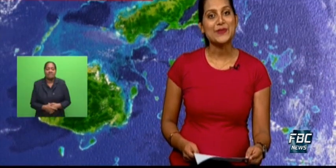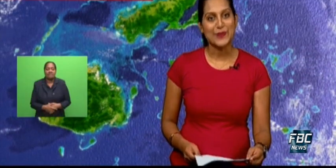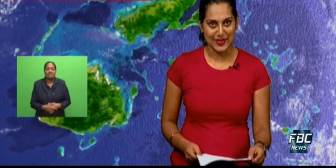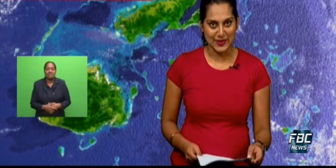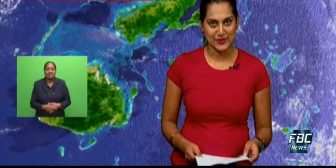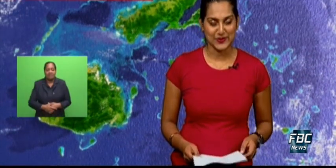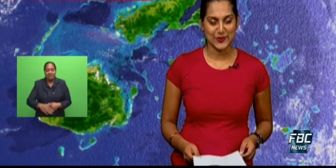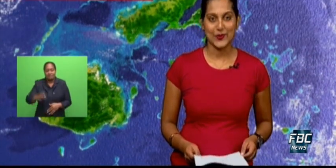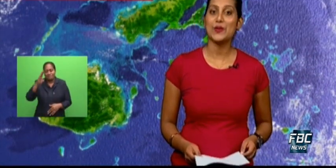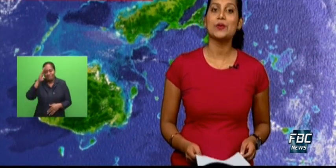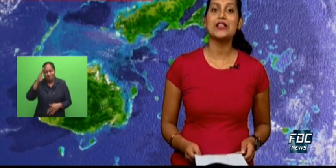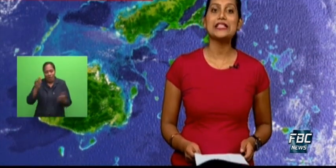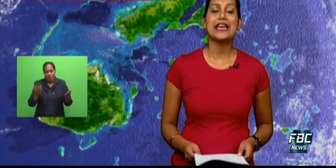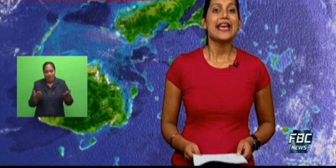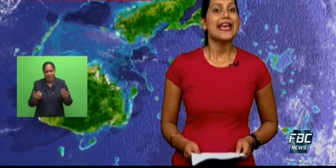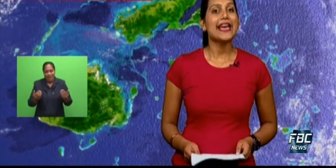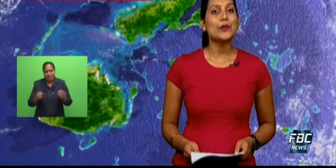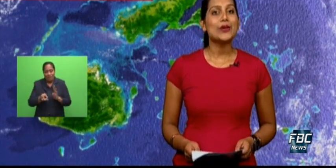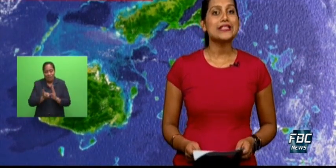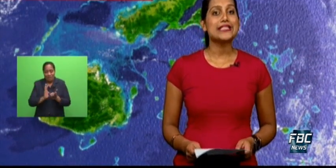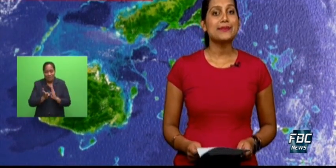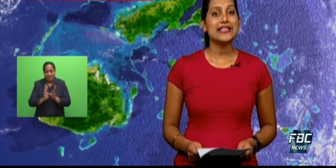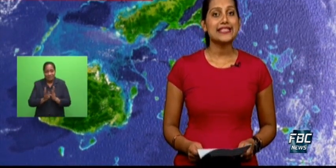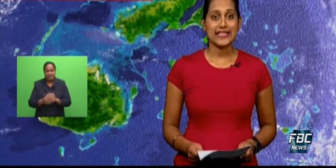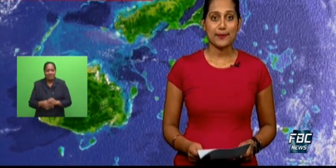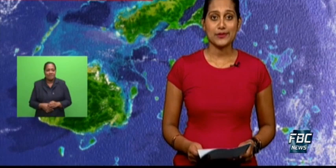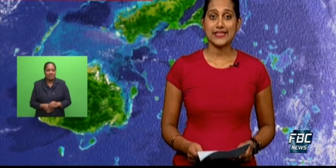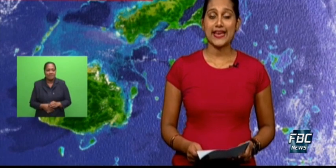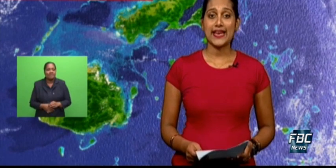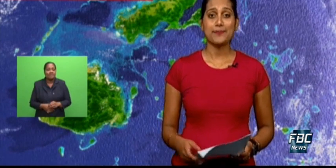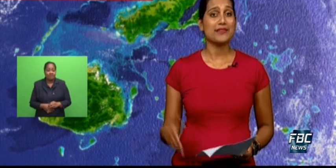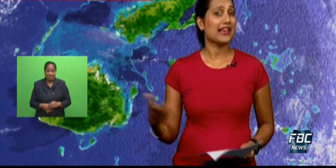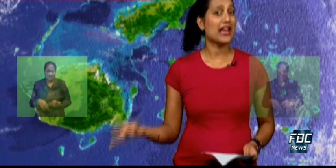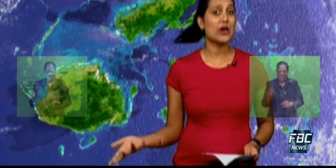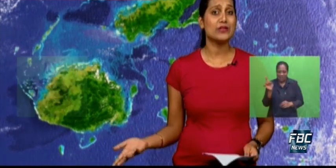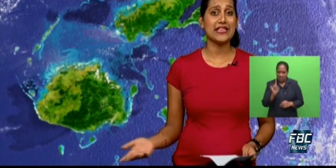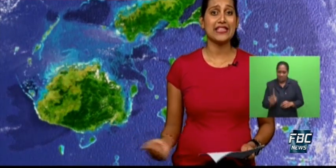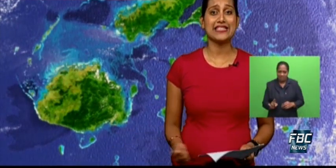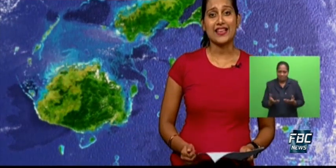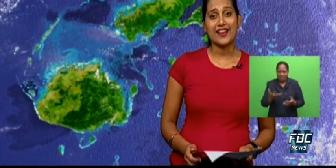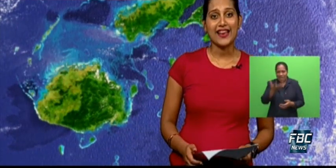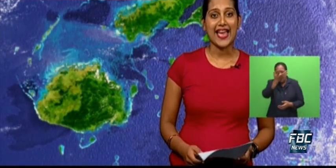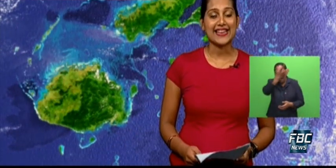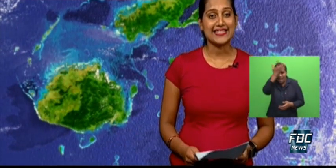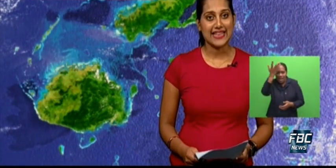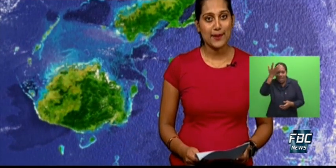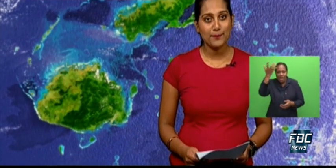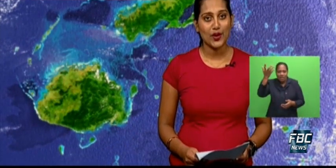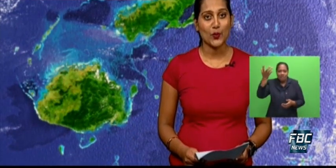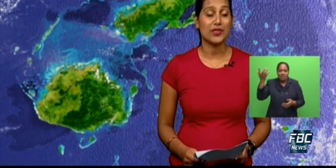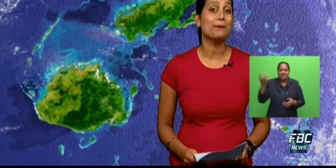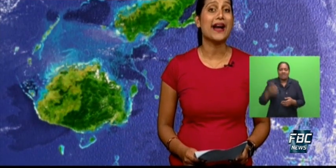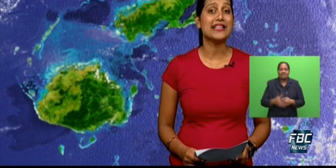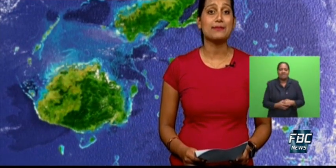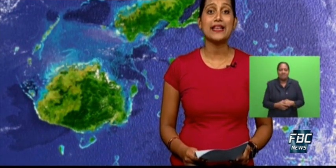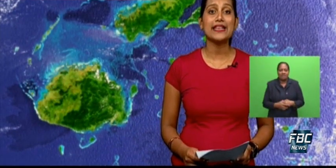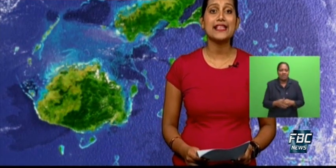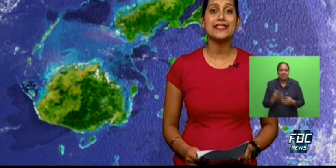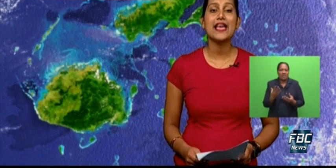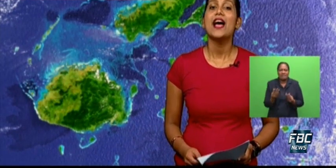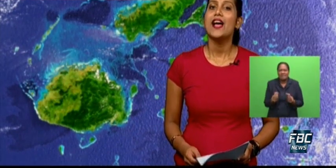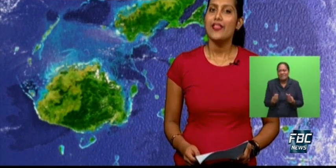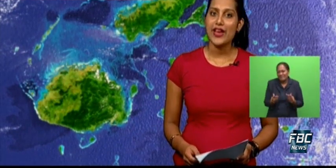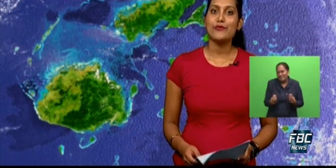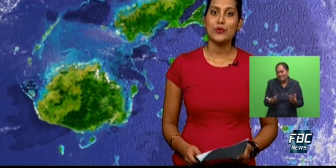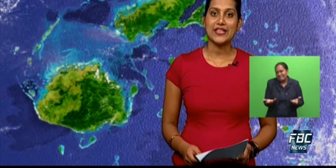Hola and welcome to the Weather World. It was a split setup today, cloudy, dull and damp with mild